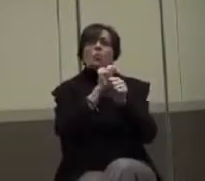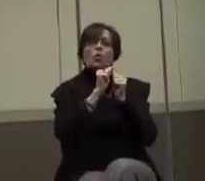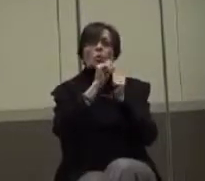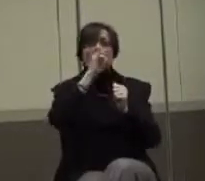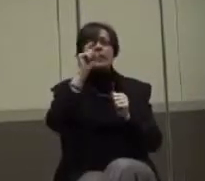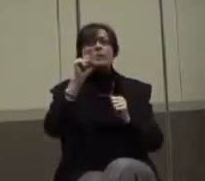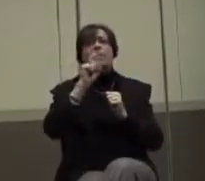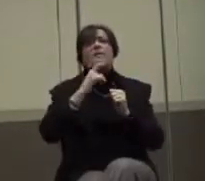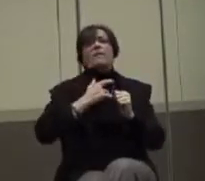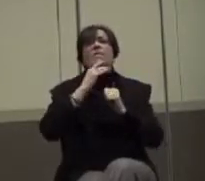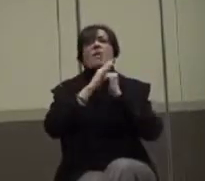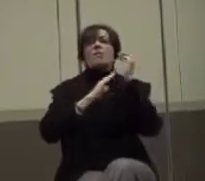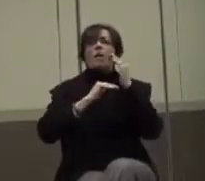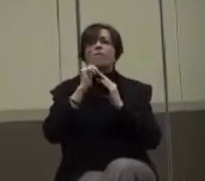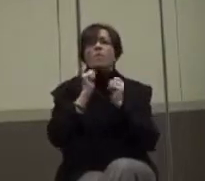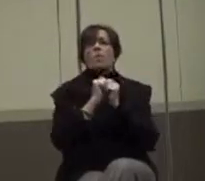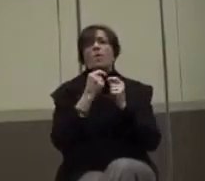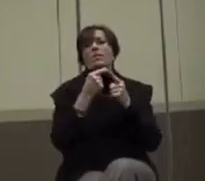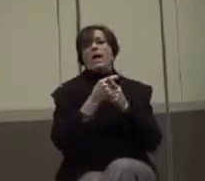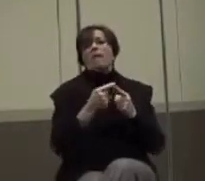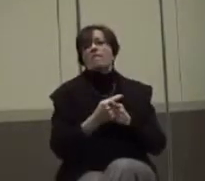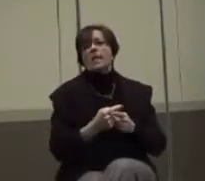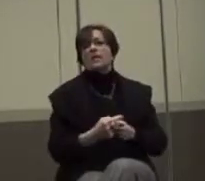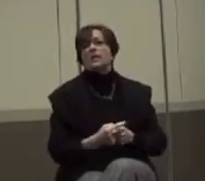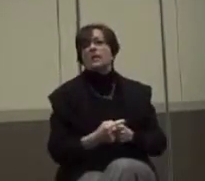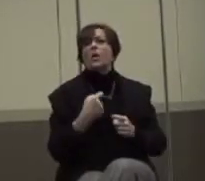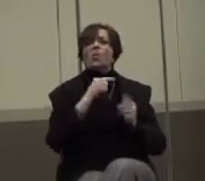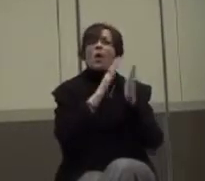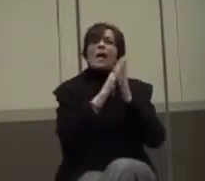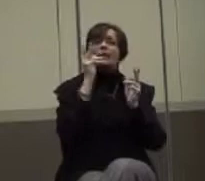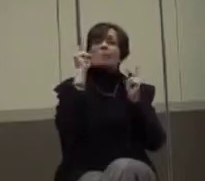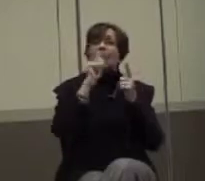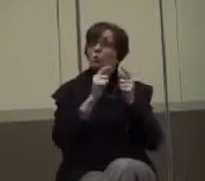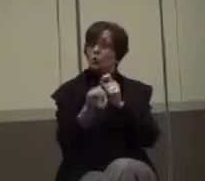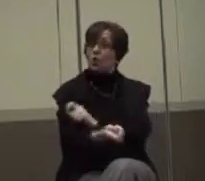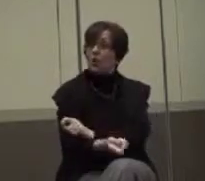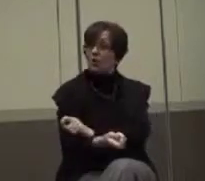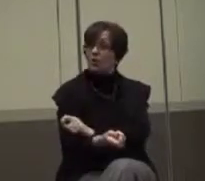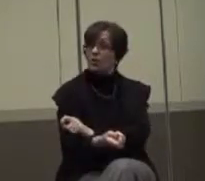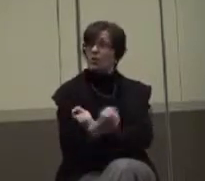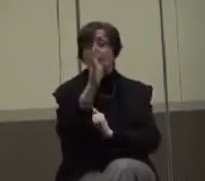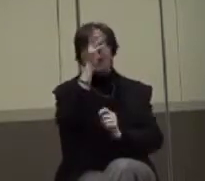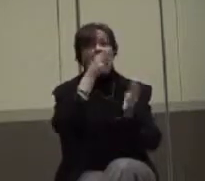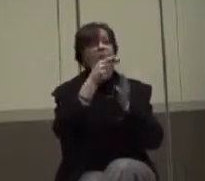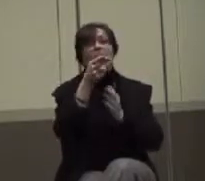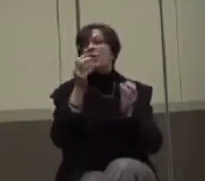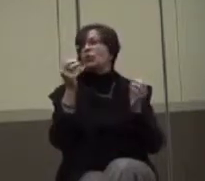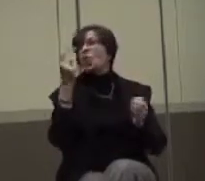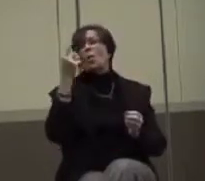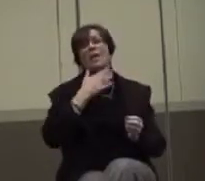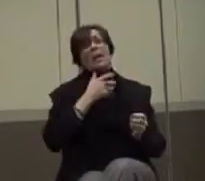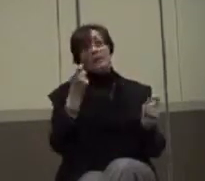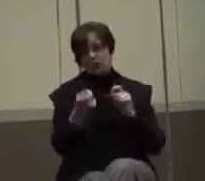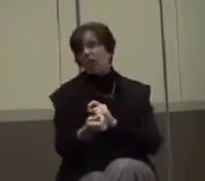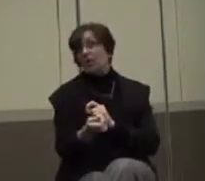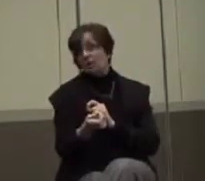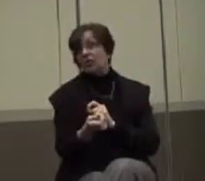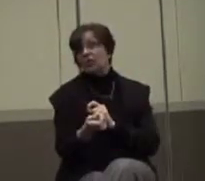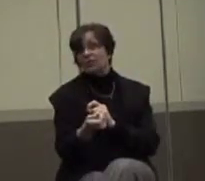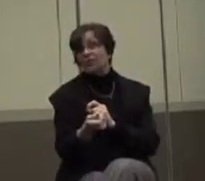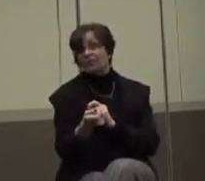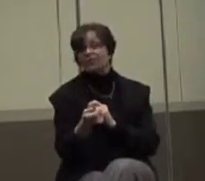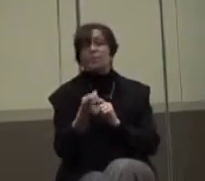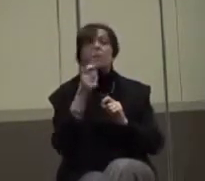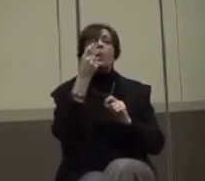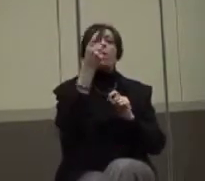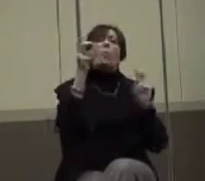conflict. Because we are asking people to change. And quite frankly, nobody likes change. Okay? So one of the issues may